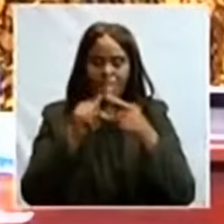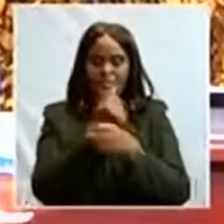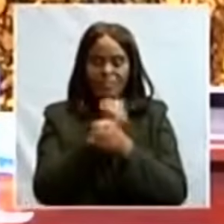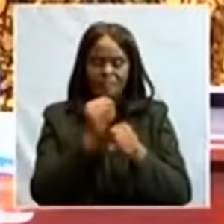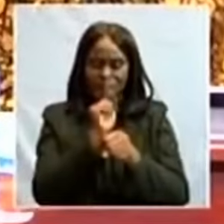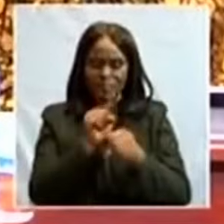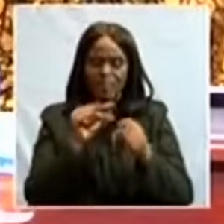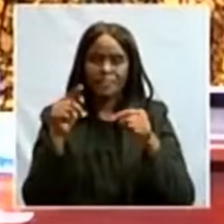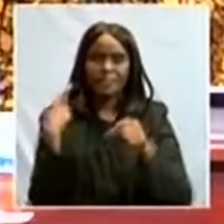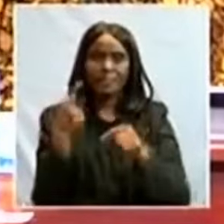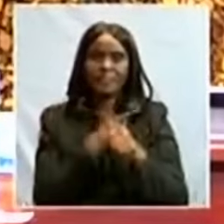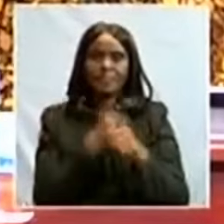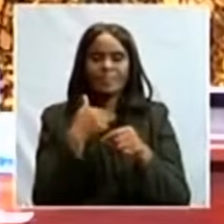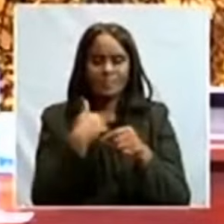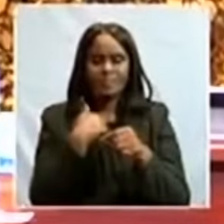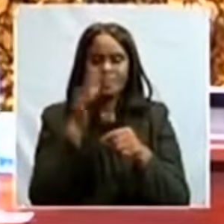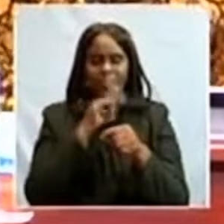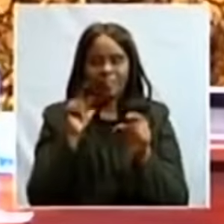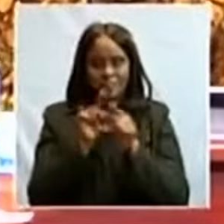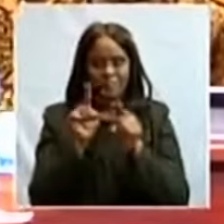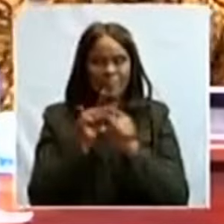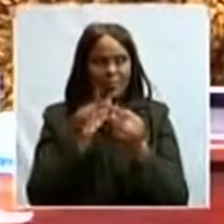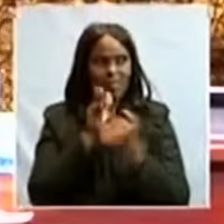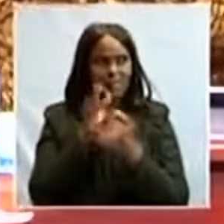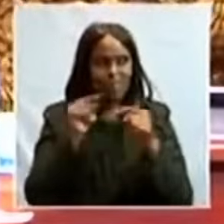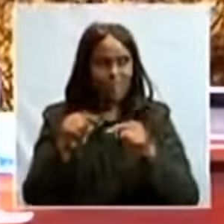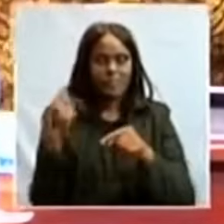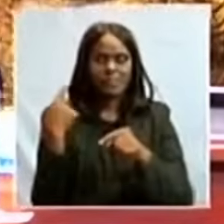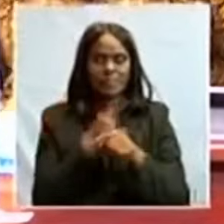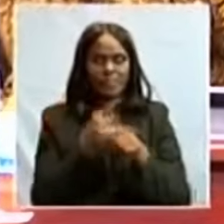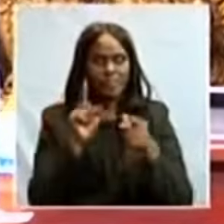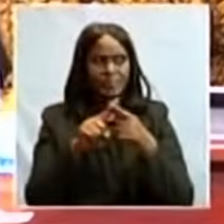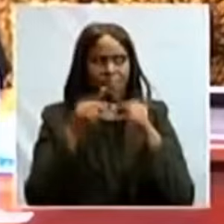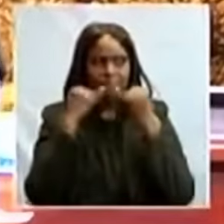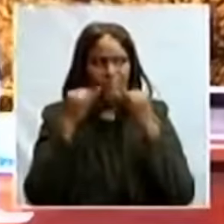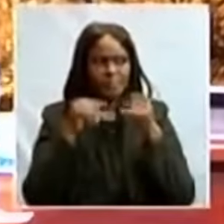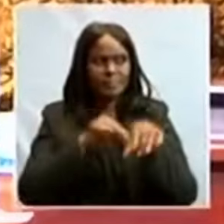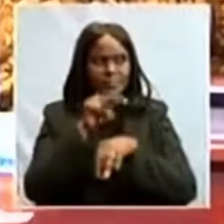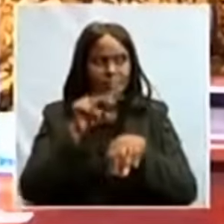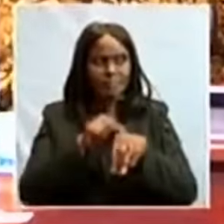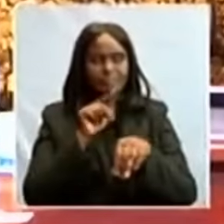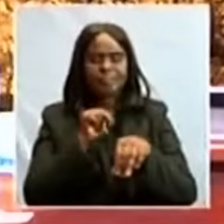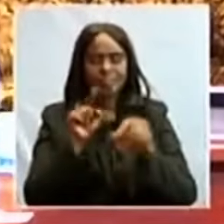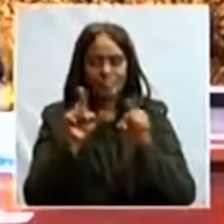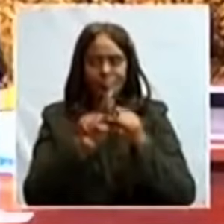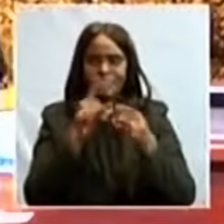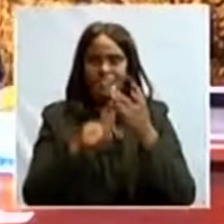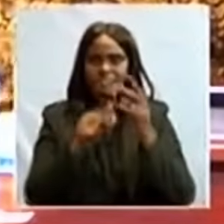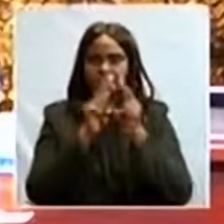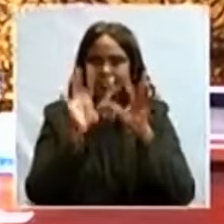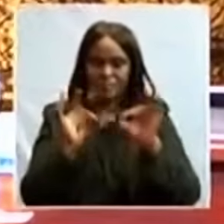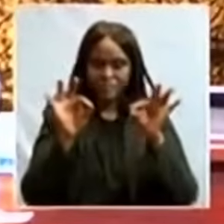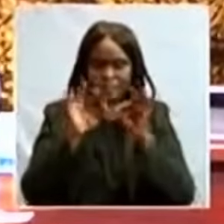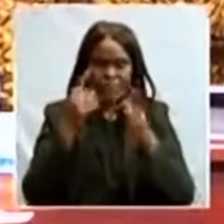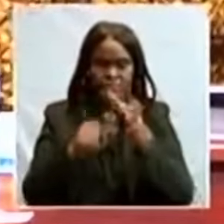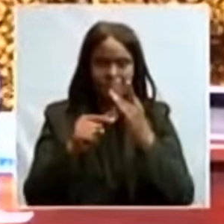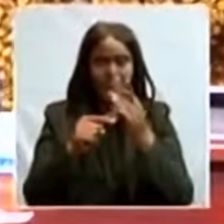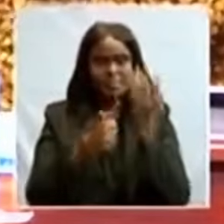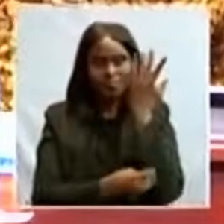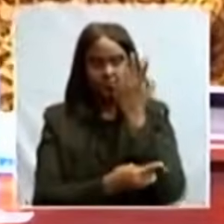this august House, and through this House to inform the nation on the importance of